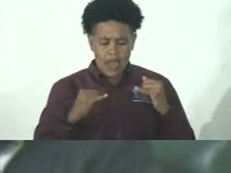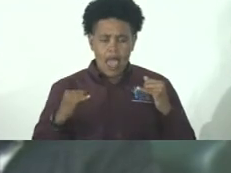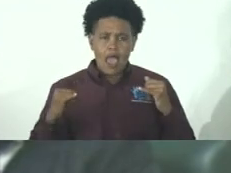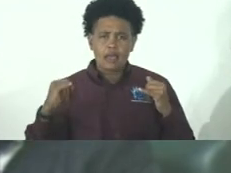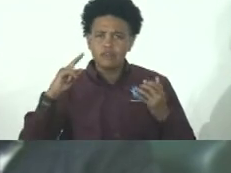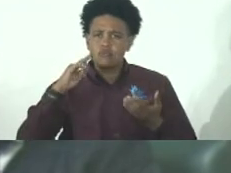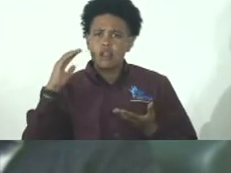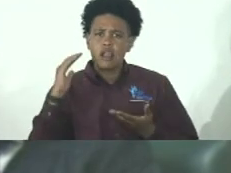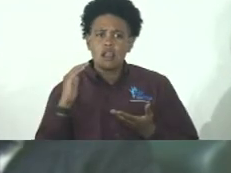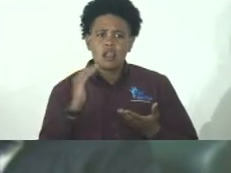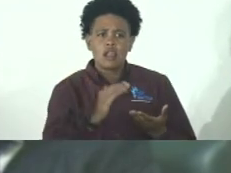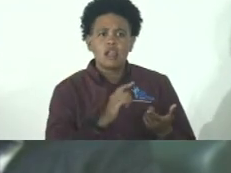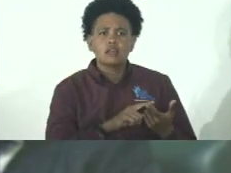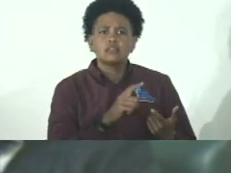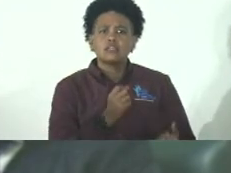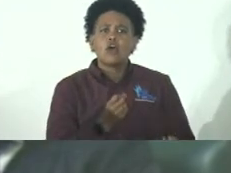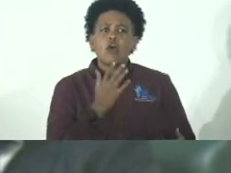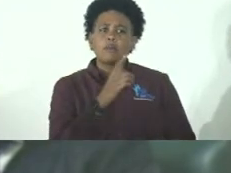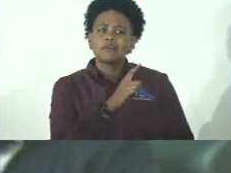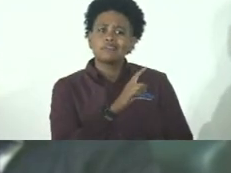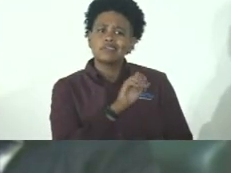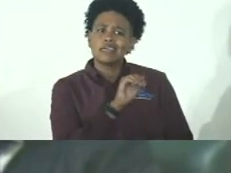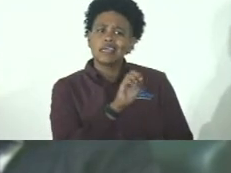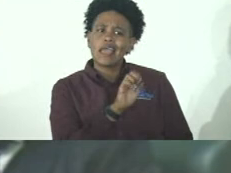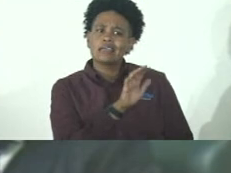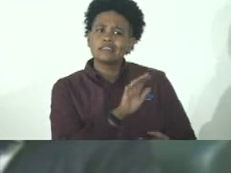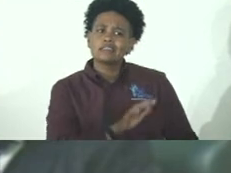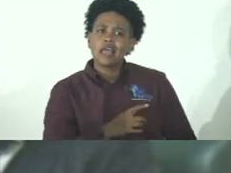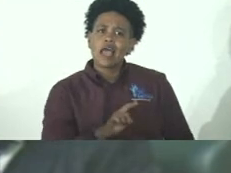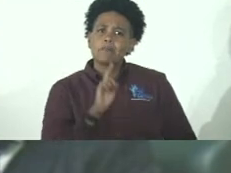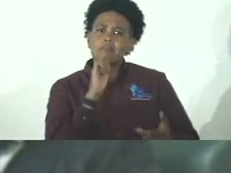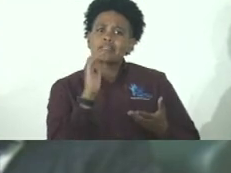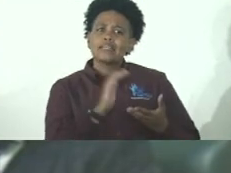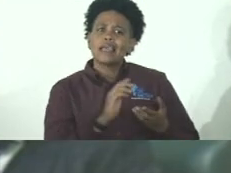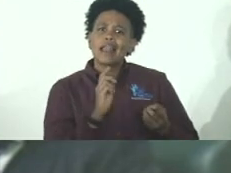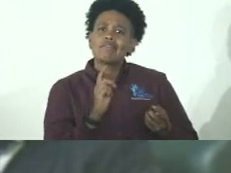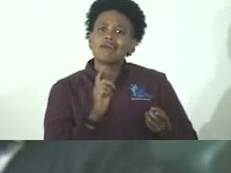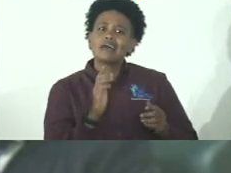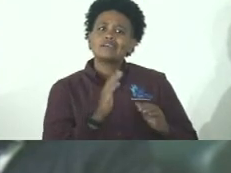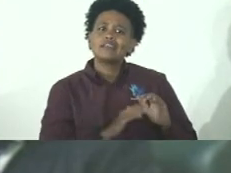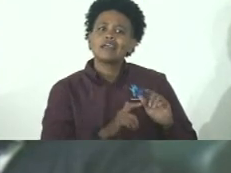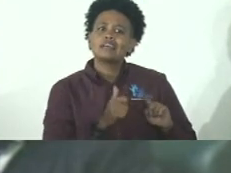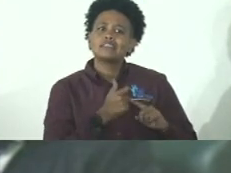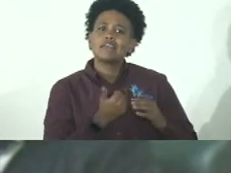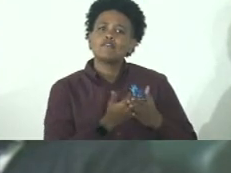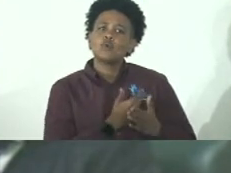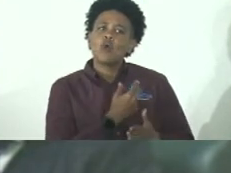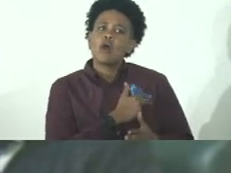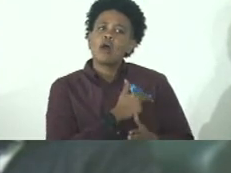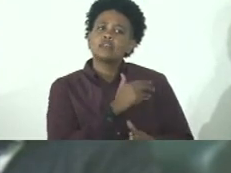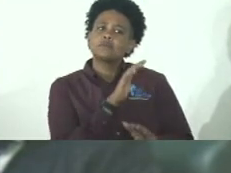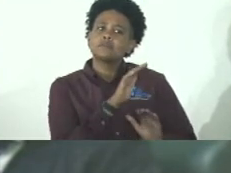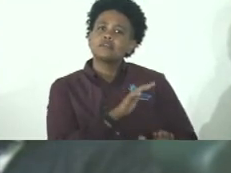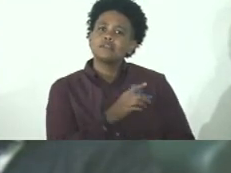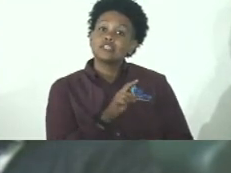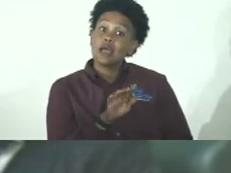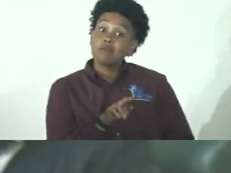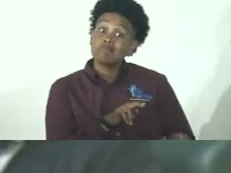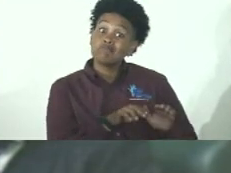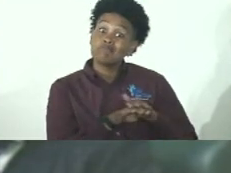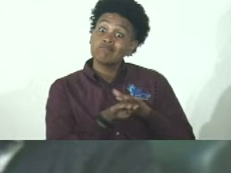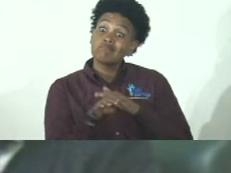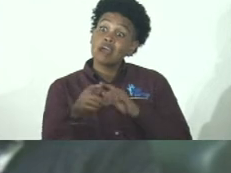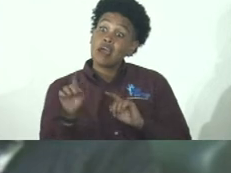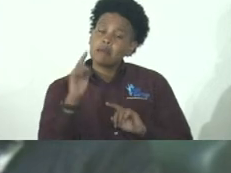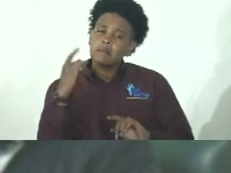with the number of new cases declining faster than new hospitalizations as there is usually a